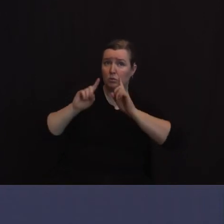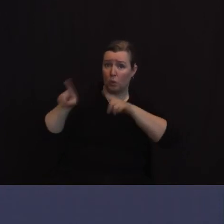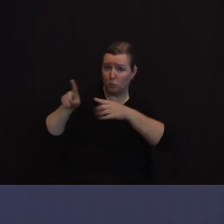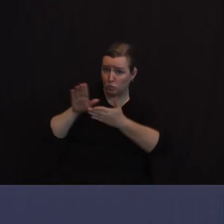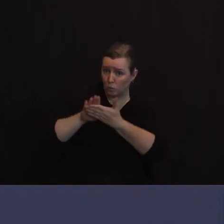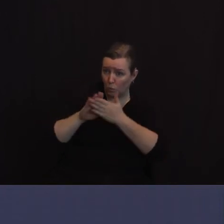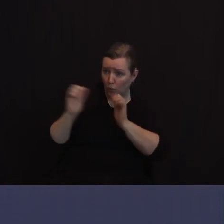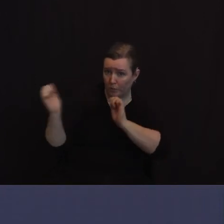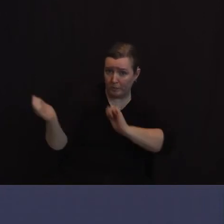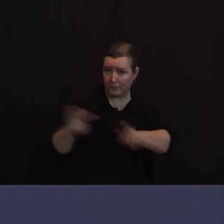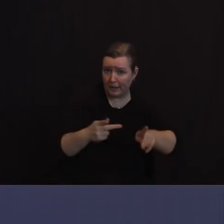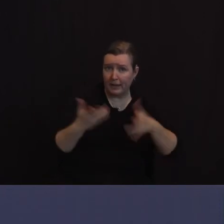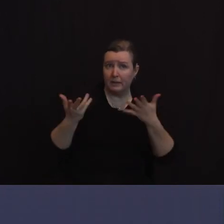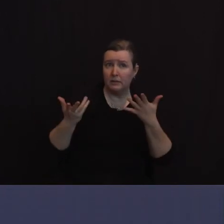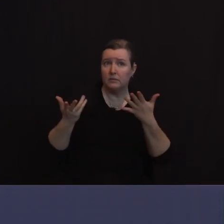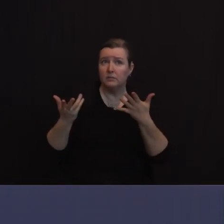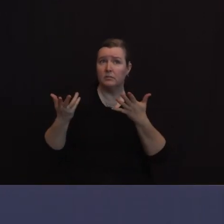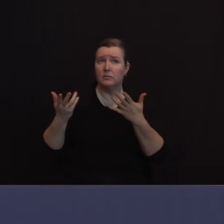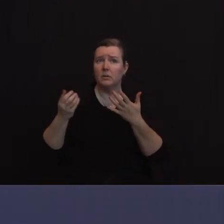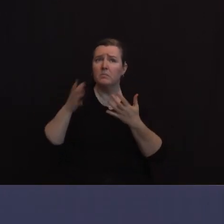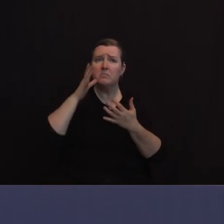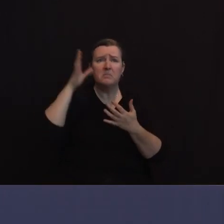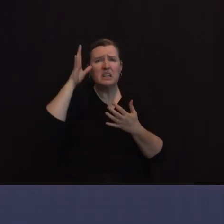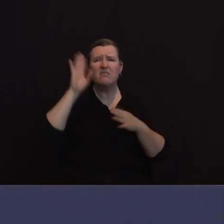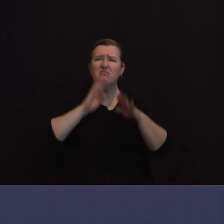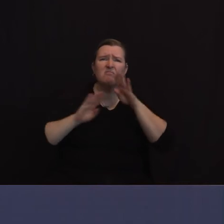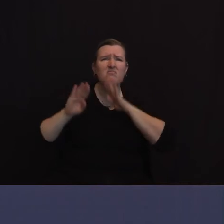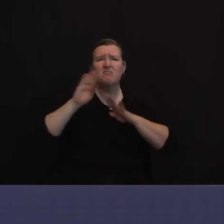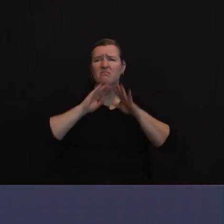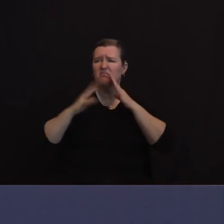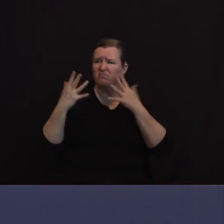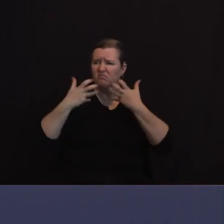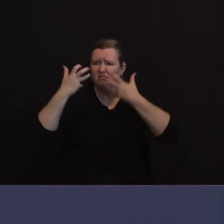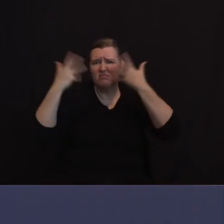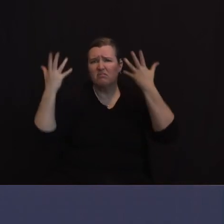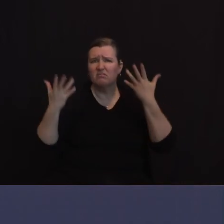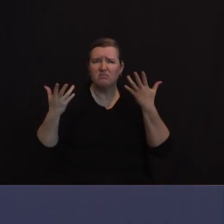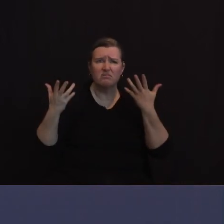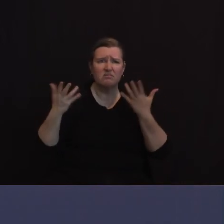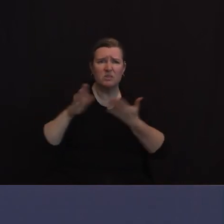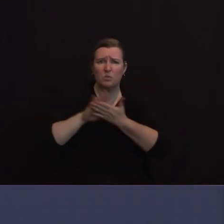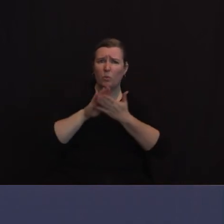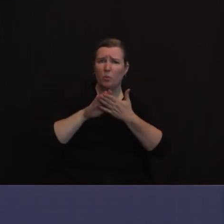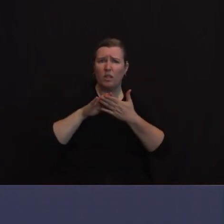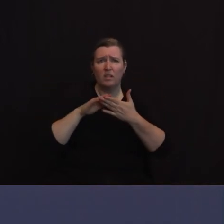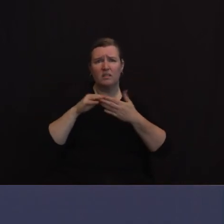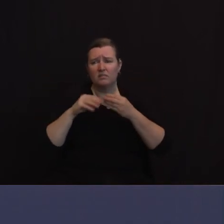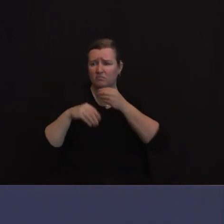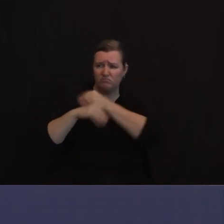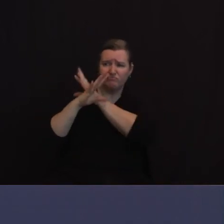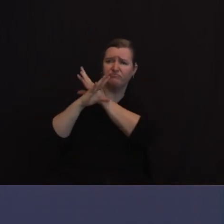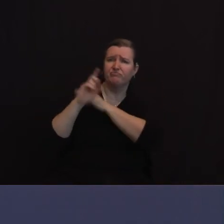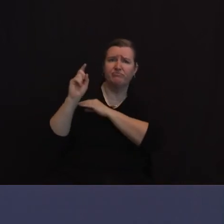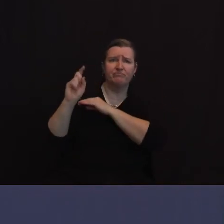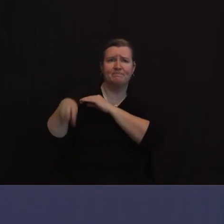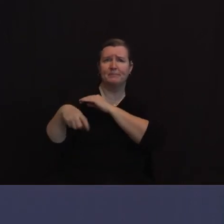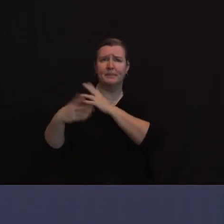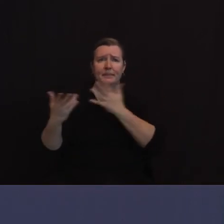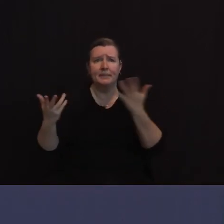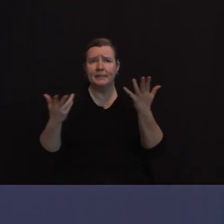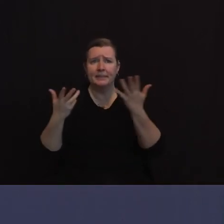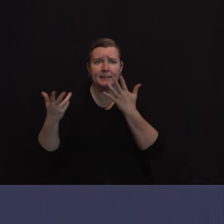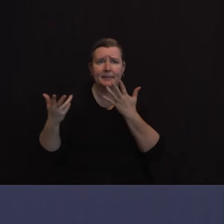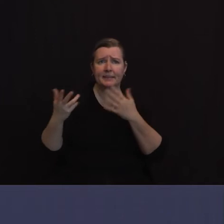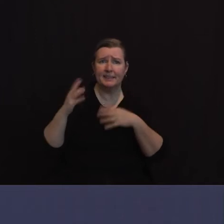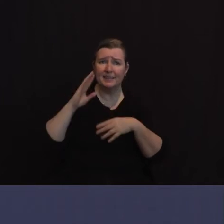parents they're frustrated and angry about the kids' schools staying virtual. I'm sure you're aware that police in Sussex County were investigating